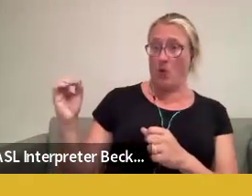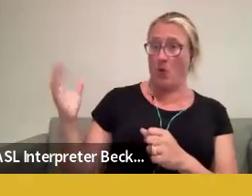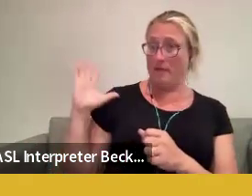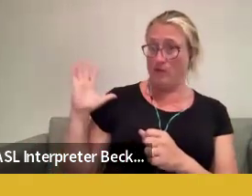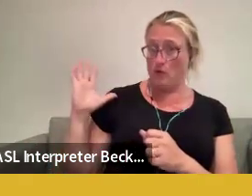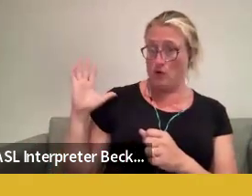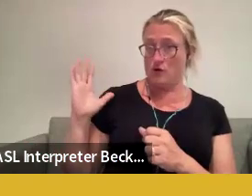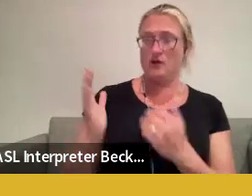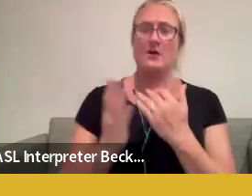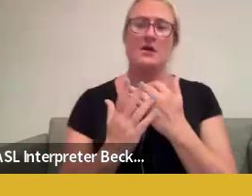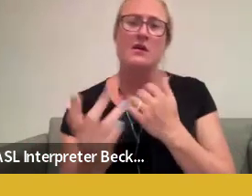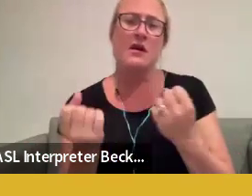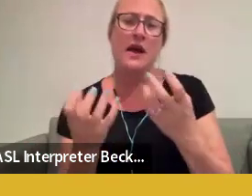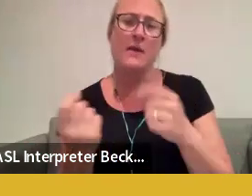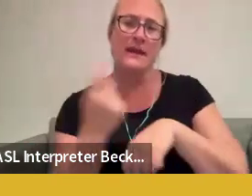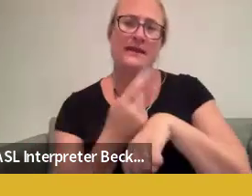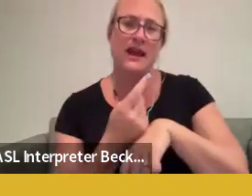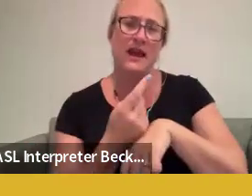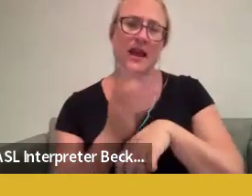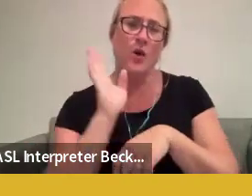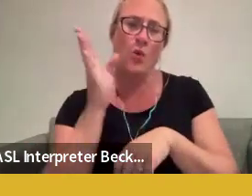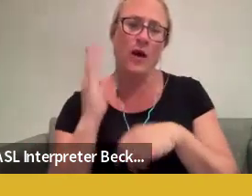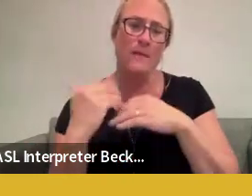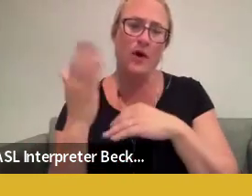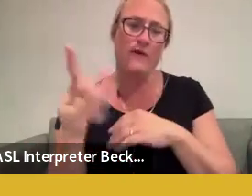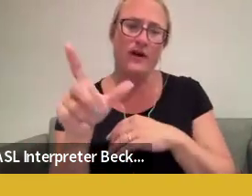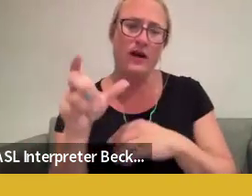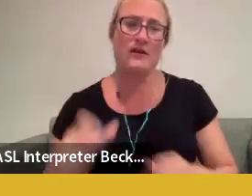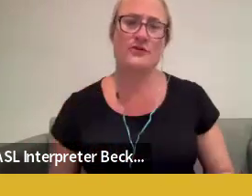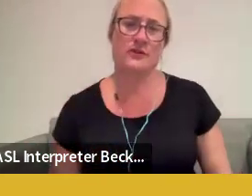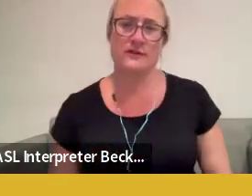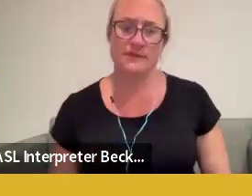the past, how many days do we think we will have in the future?